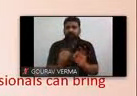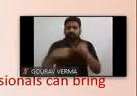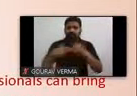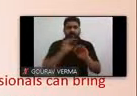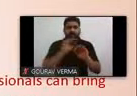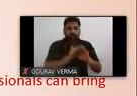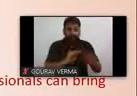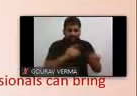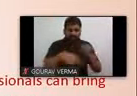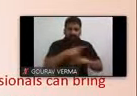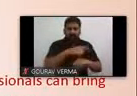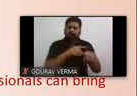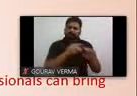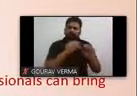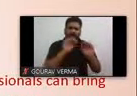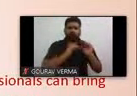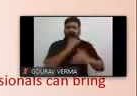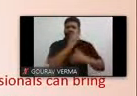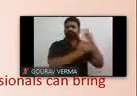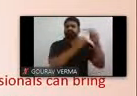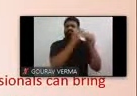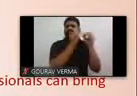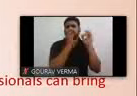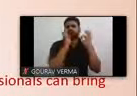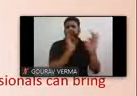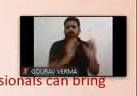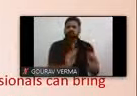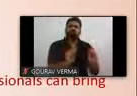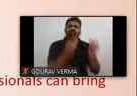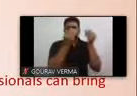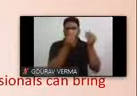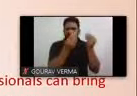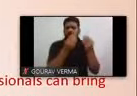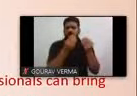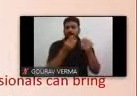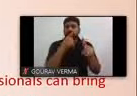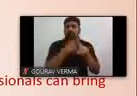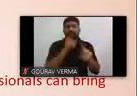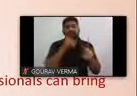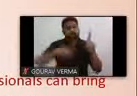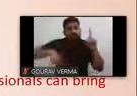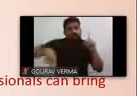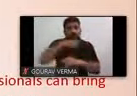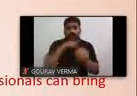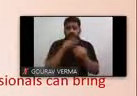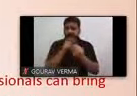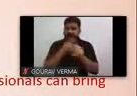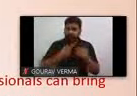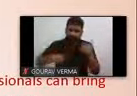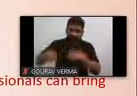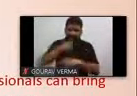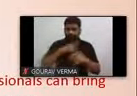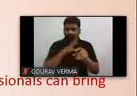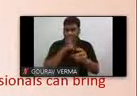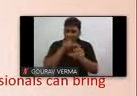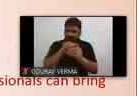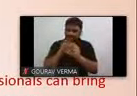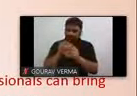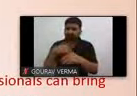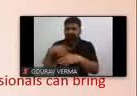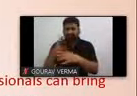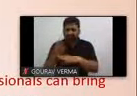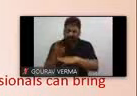child has to progress better. As so everybody, all of us have to get together as early